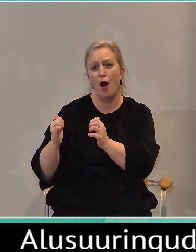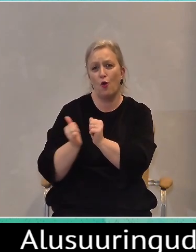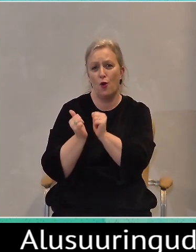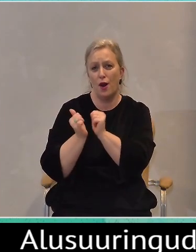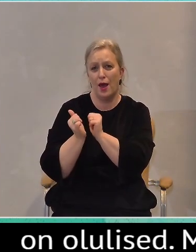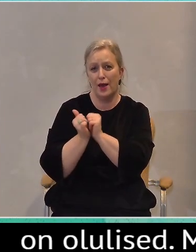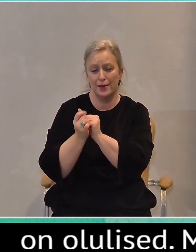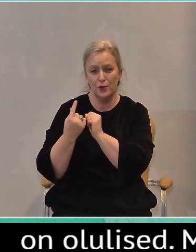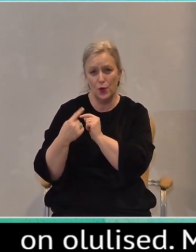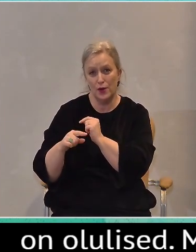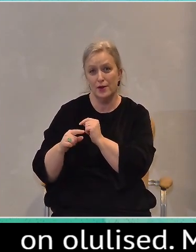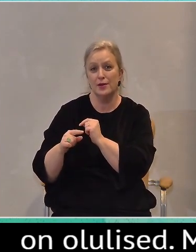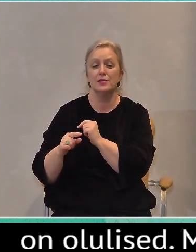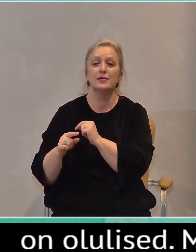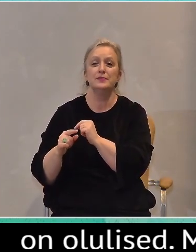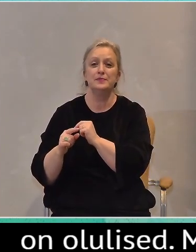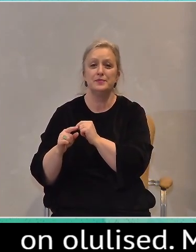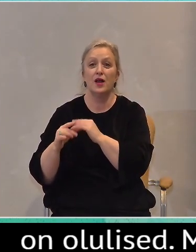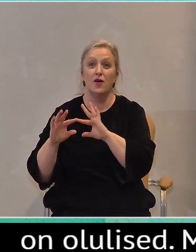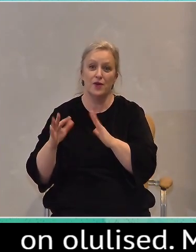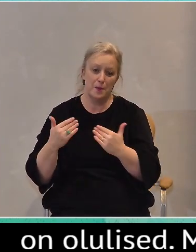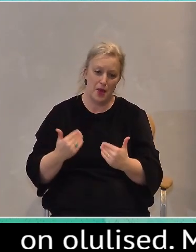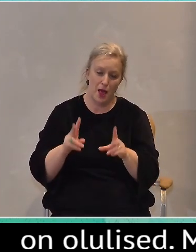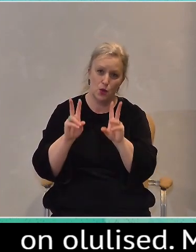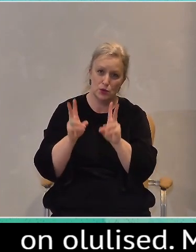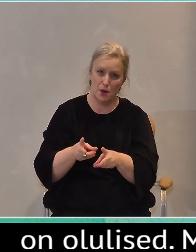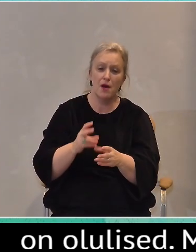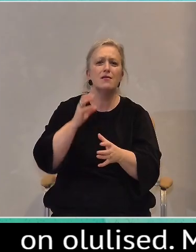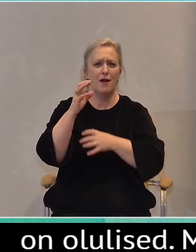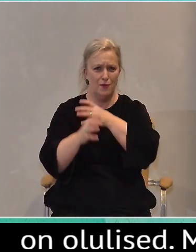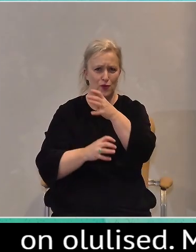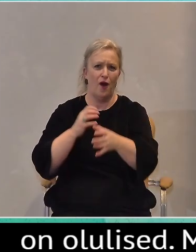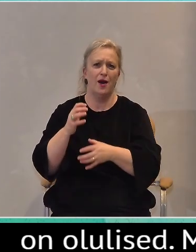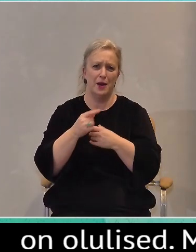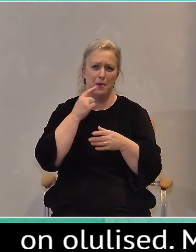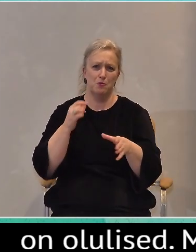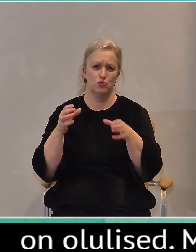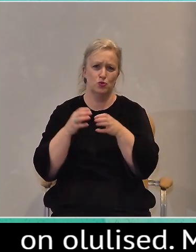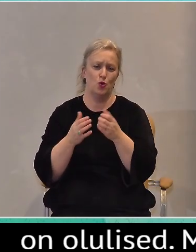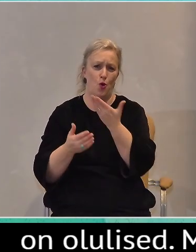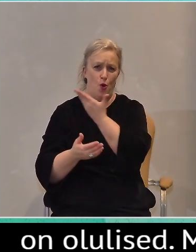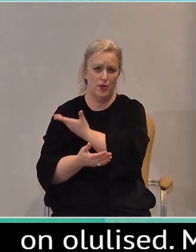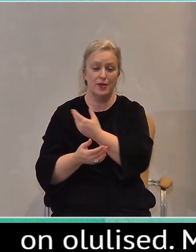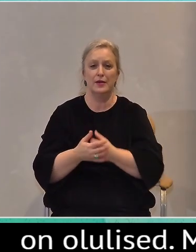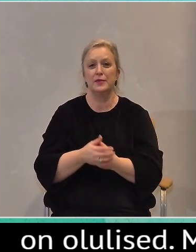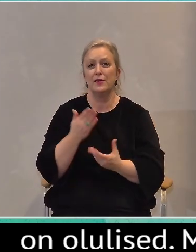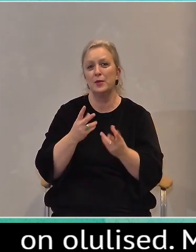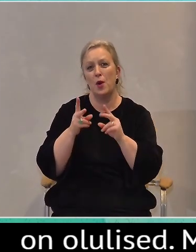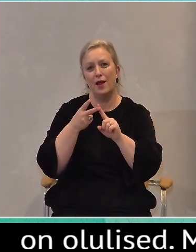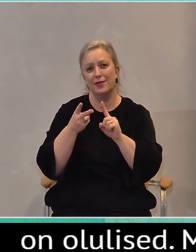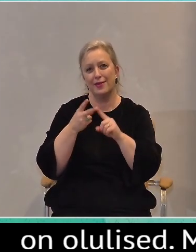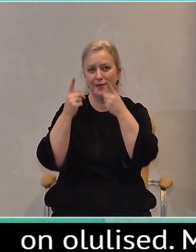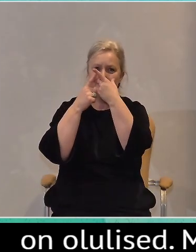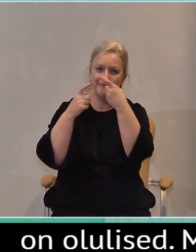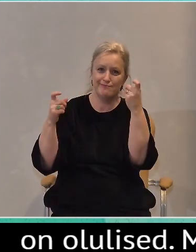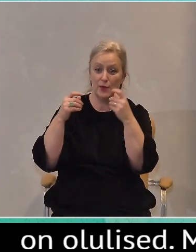a long list of names of people who have been or are now my colleagues and who I'd like to